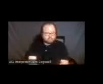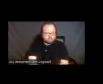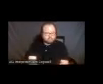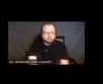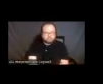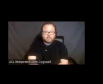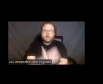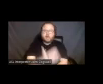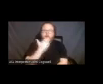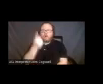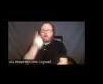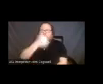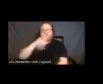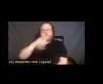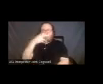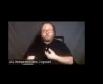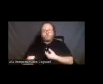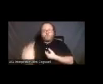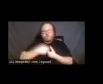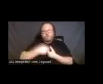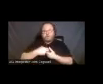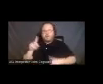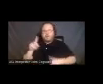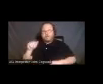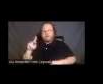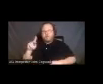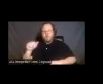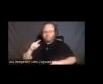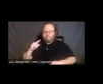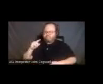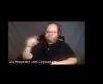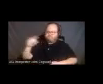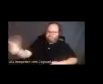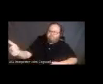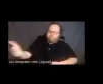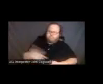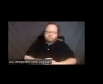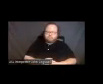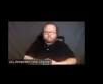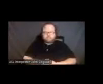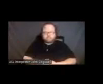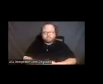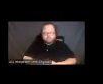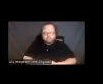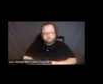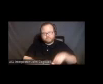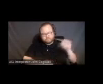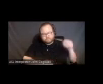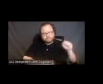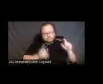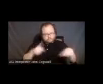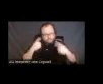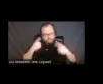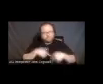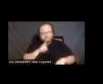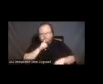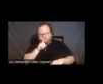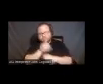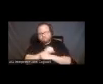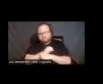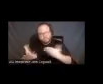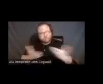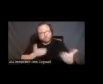And thank you all for joining us. Dakota, I'm going to hand it over to you. Yeah, since we are serving people